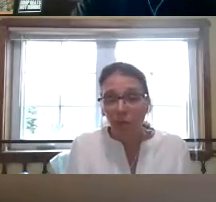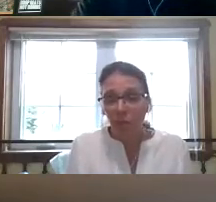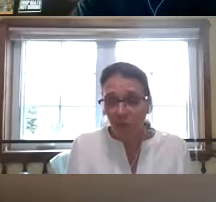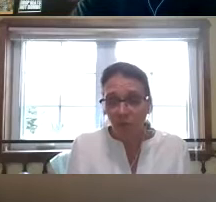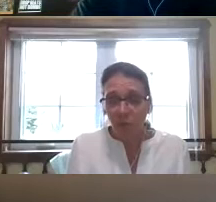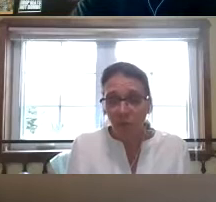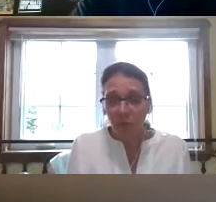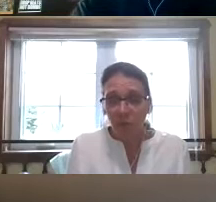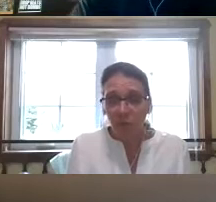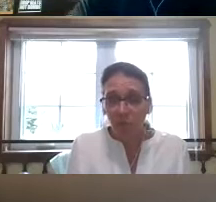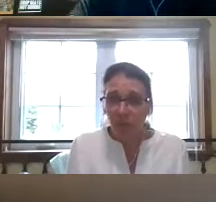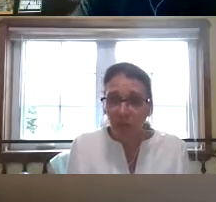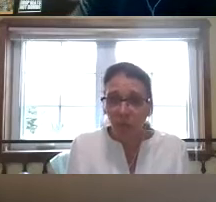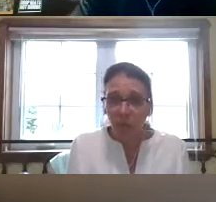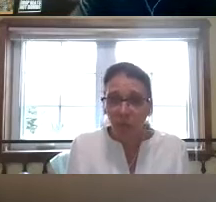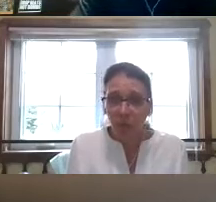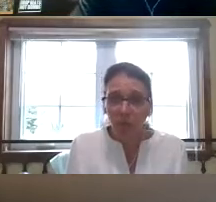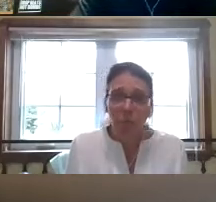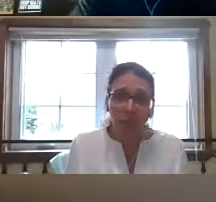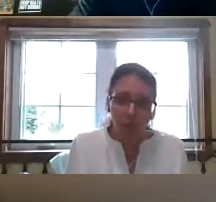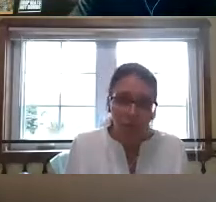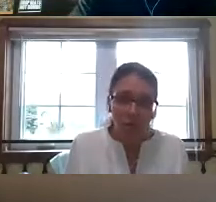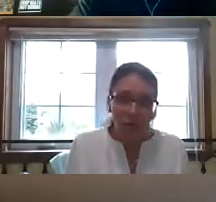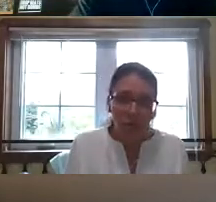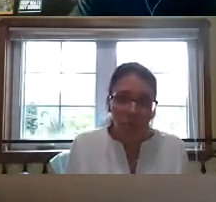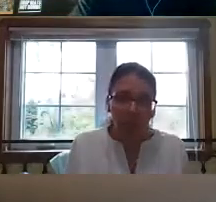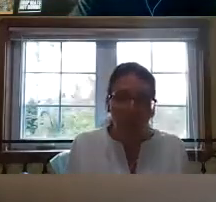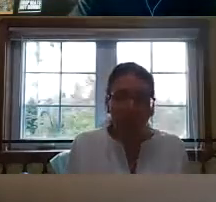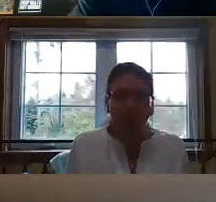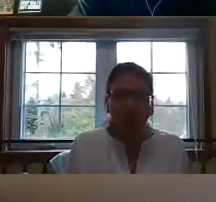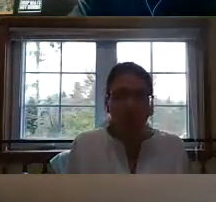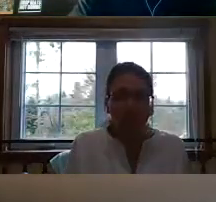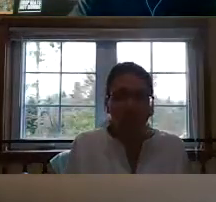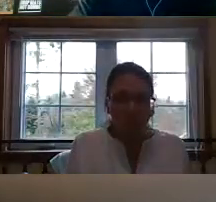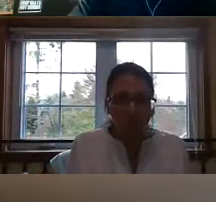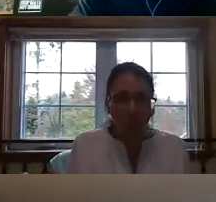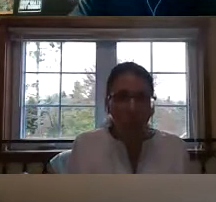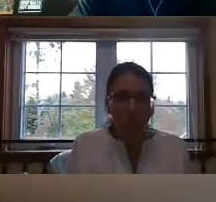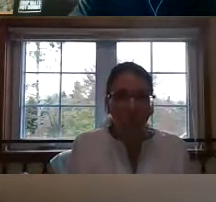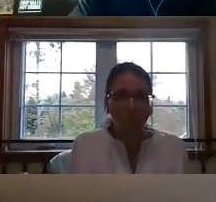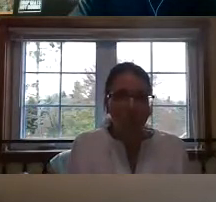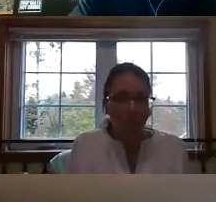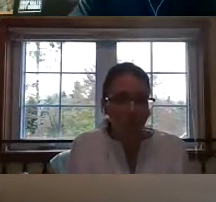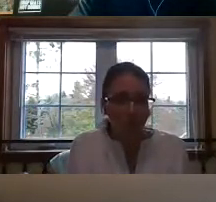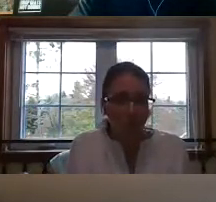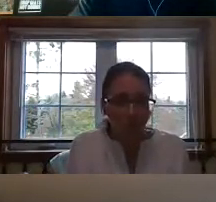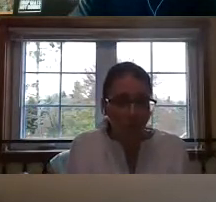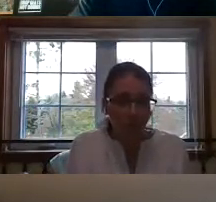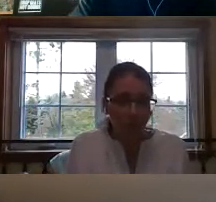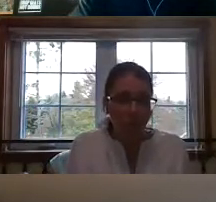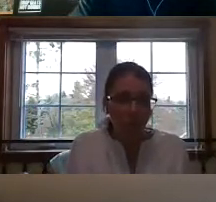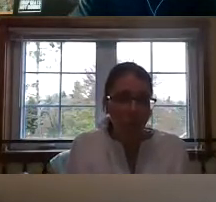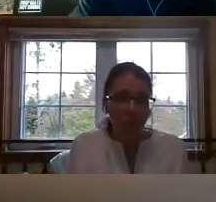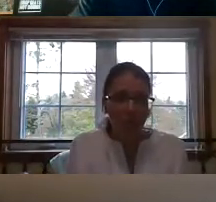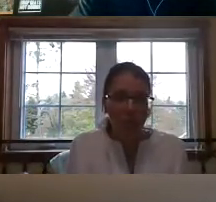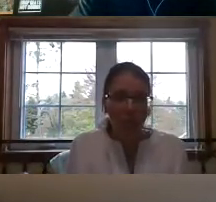of complementary kind of benefits that would come there. We've gotten traffic calming requests from Bartlett, that there's